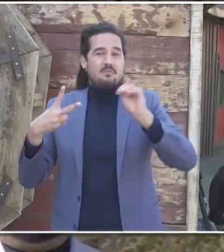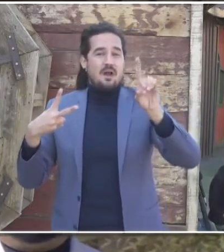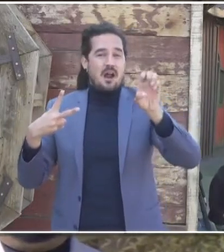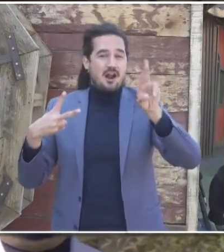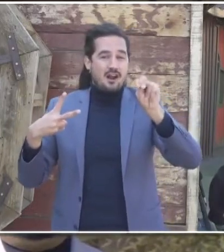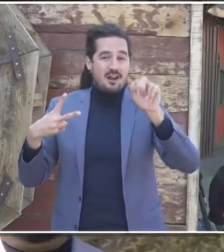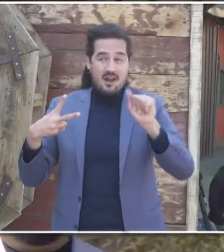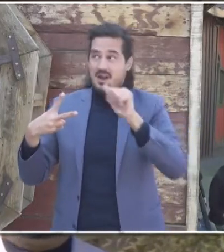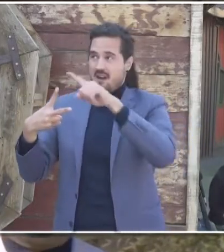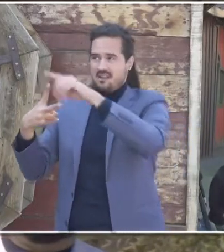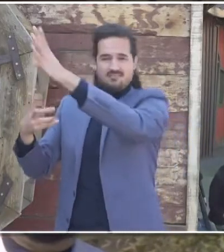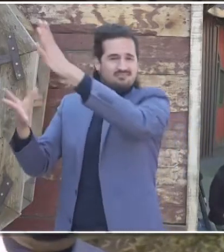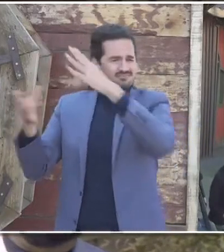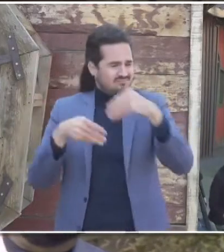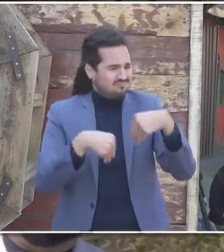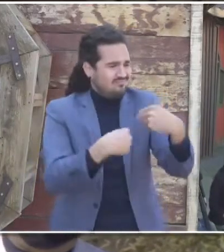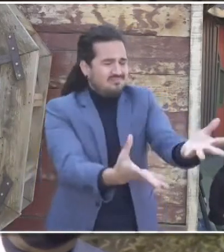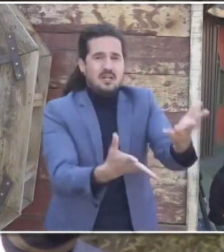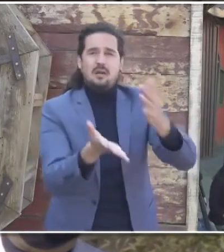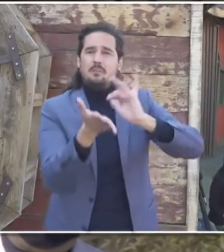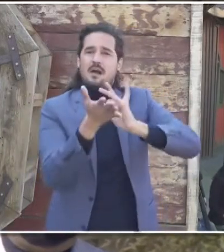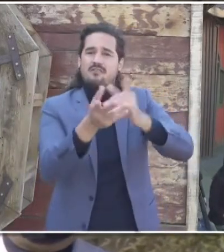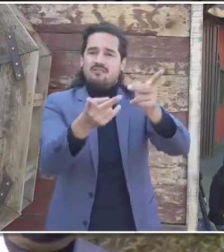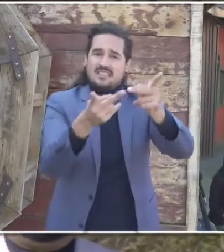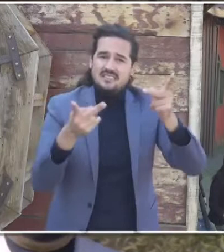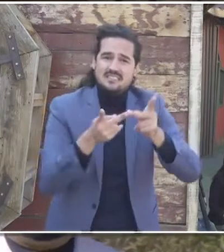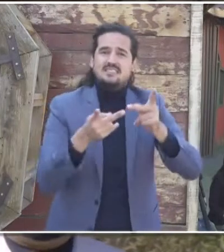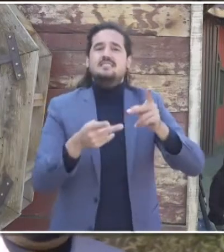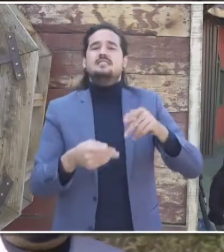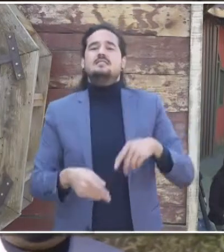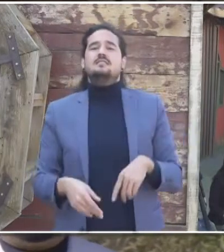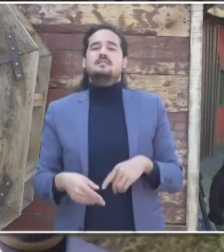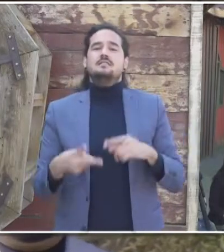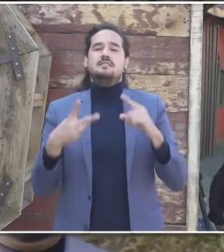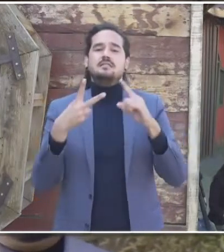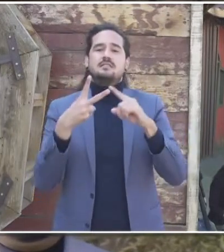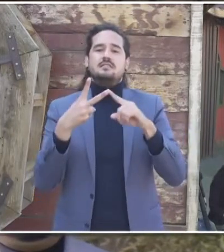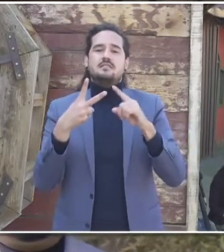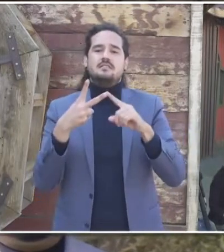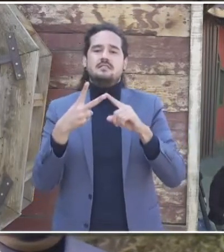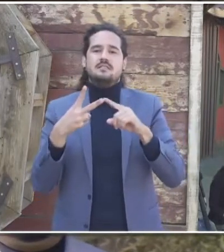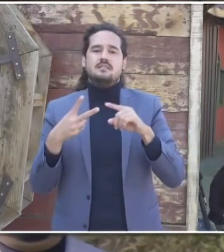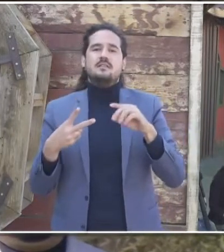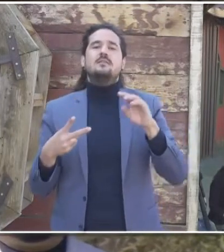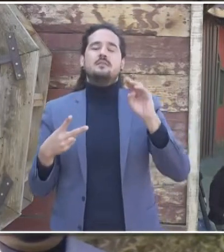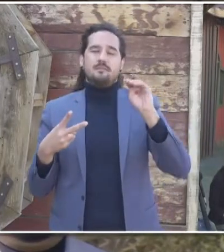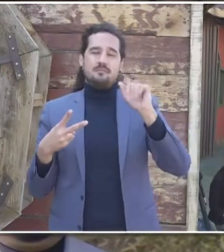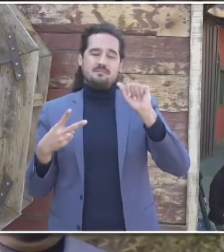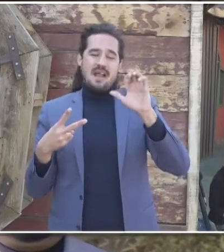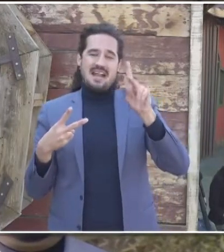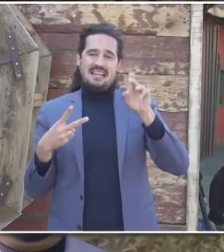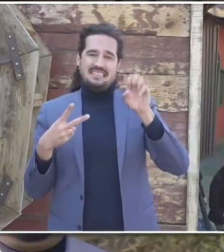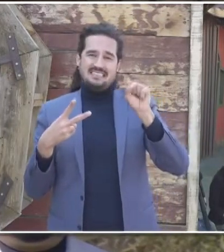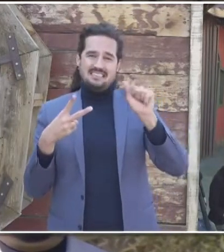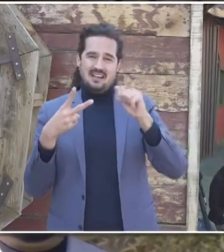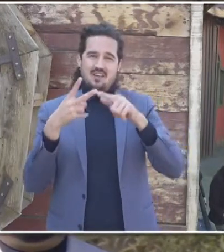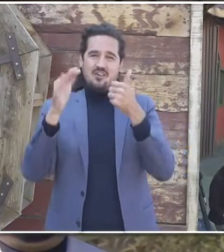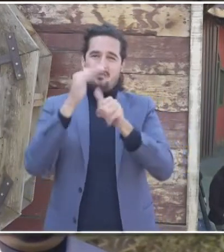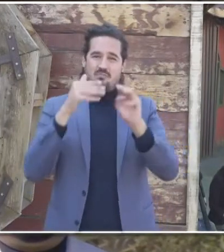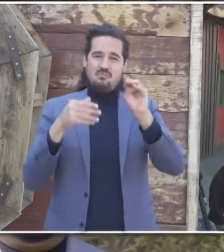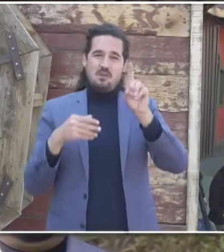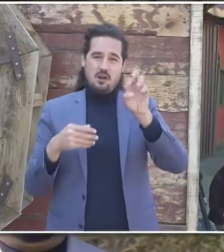of Moderna and their vaccine to communities all up and down the state of California. We simply do not have